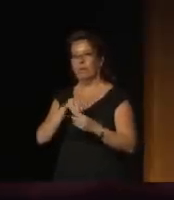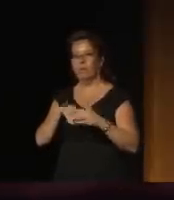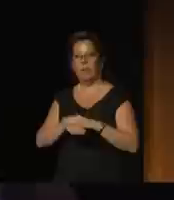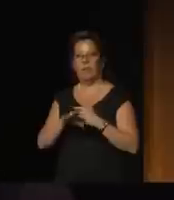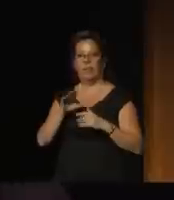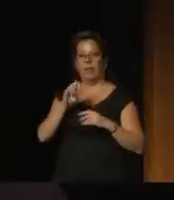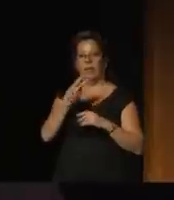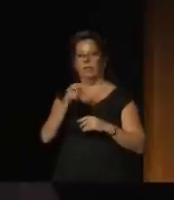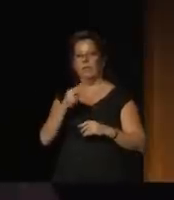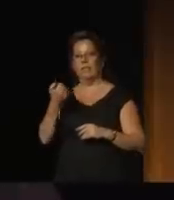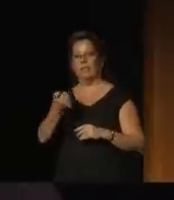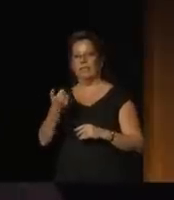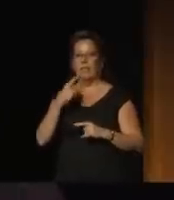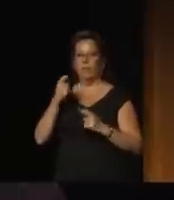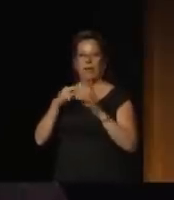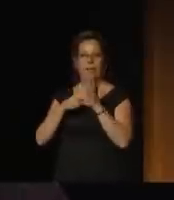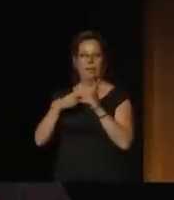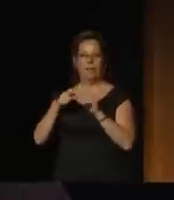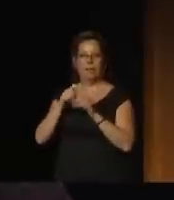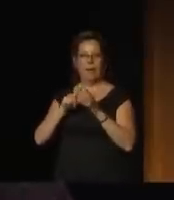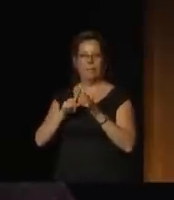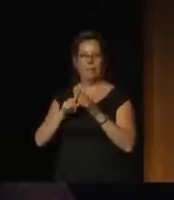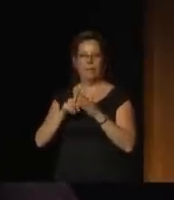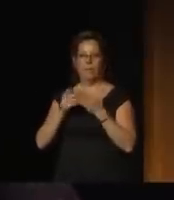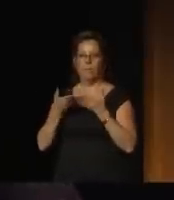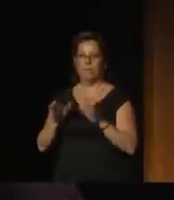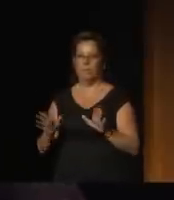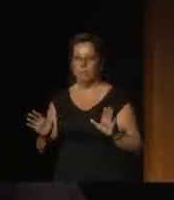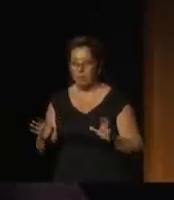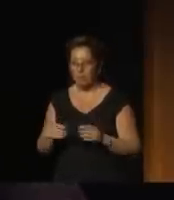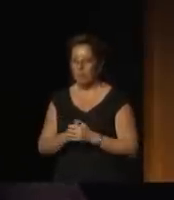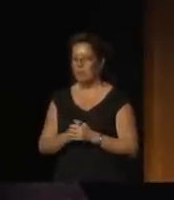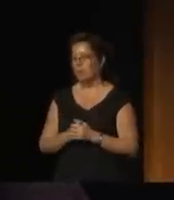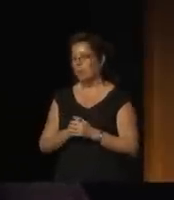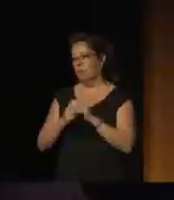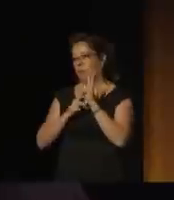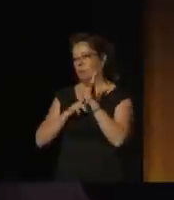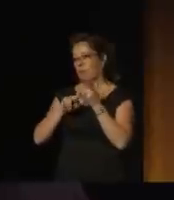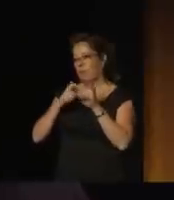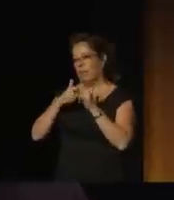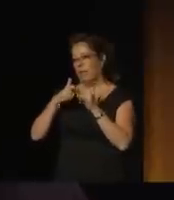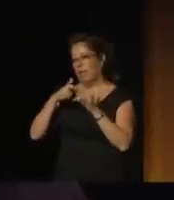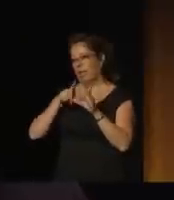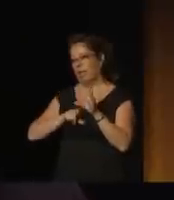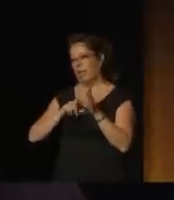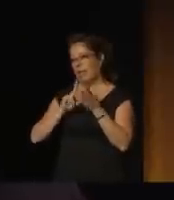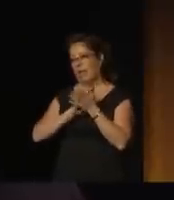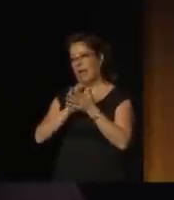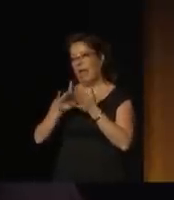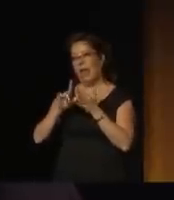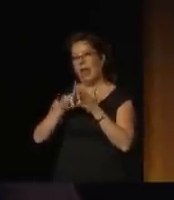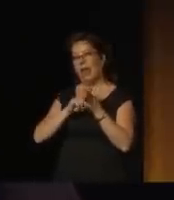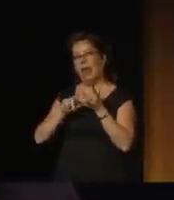out? Mm-hmm. There were Nikki Haley, the UN. I'm really surprised he put her in the cabinet. That shocked me, because she